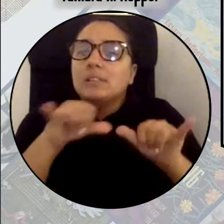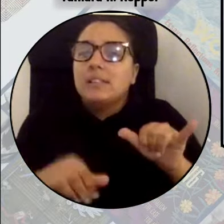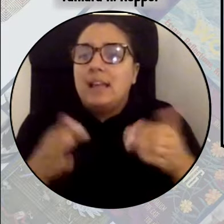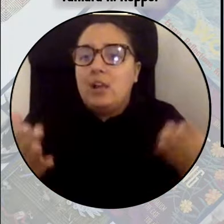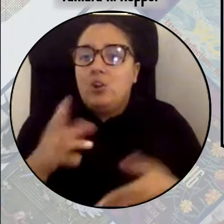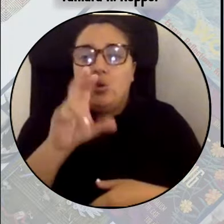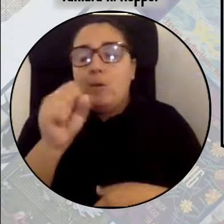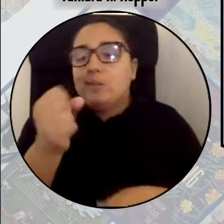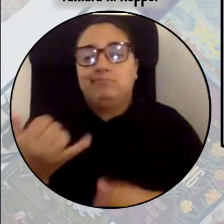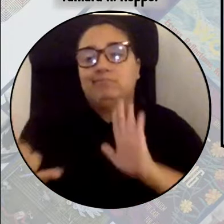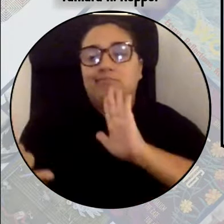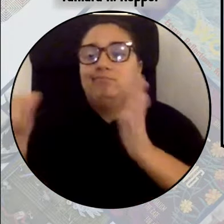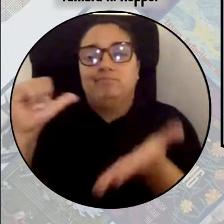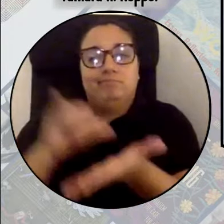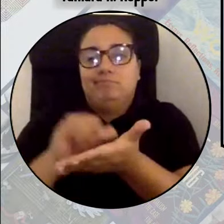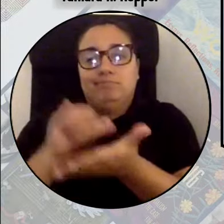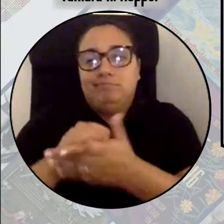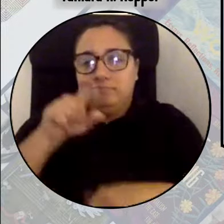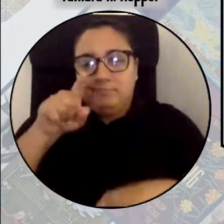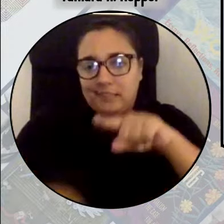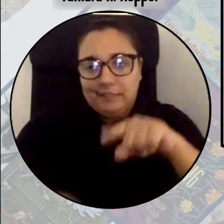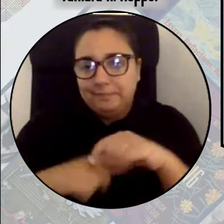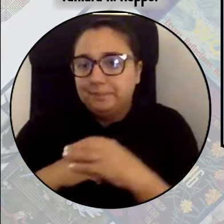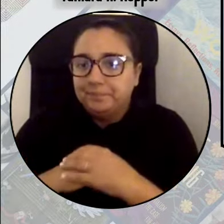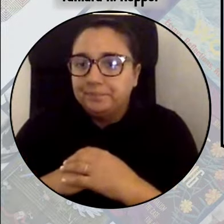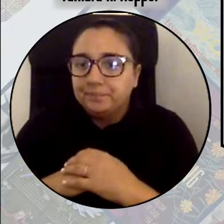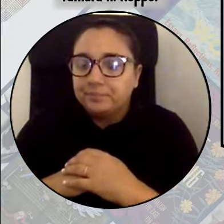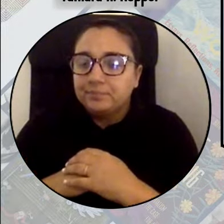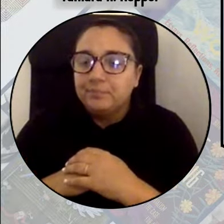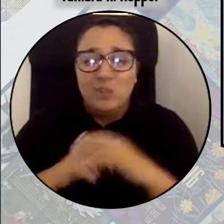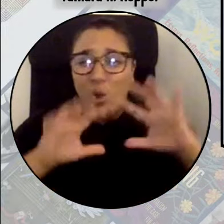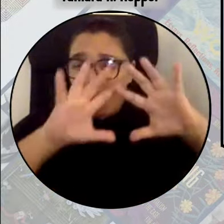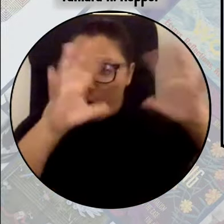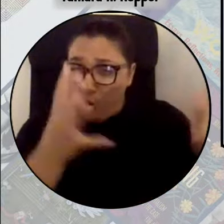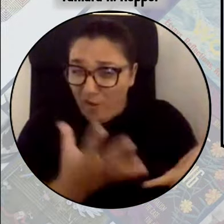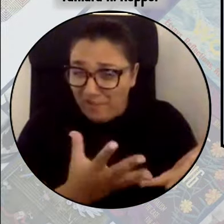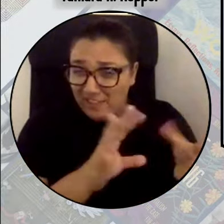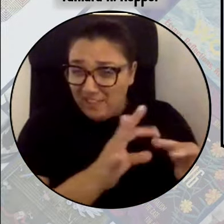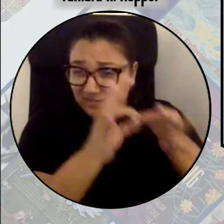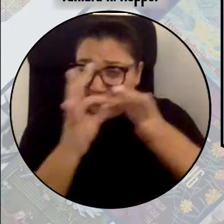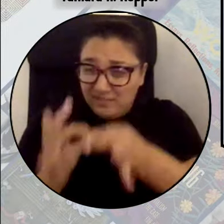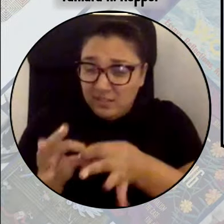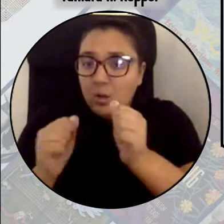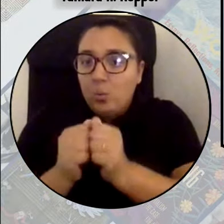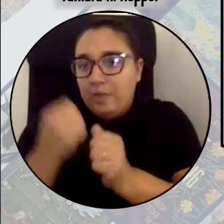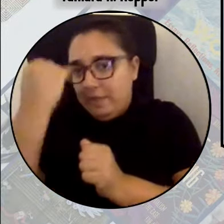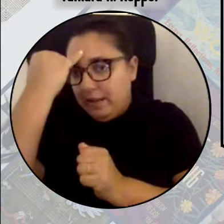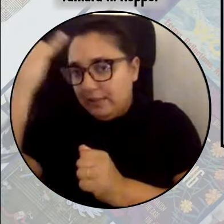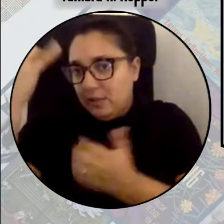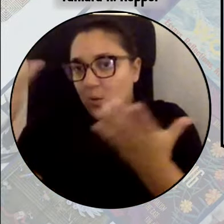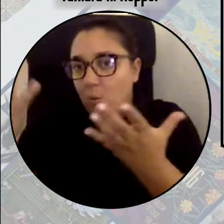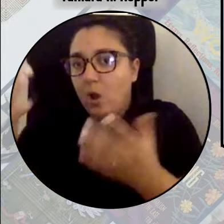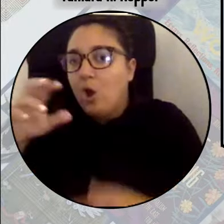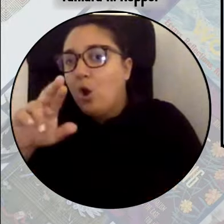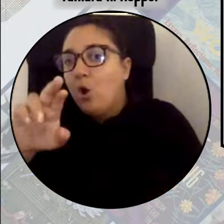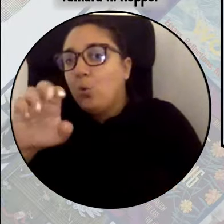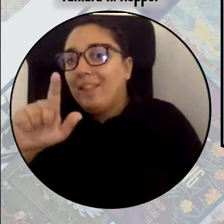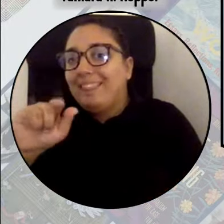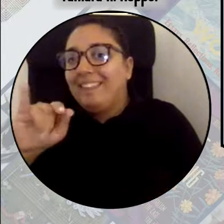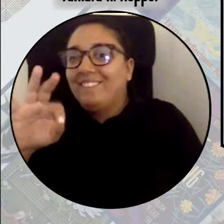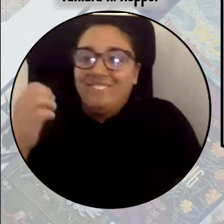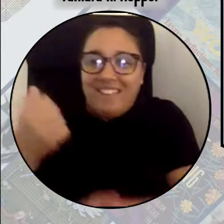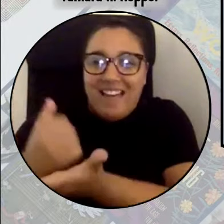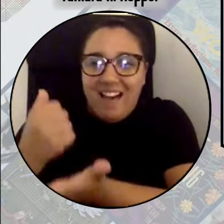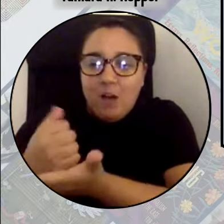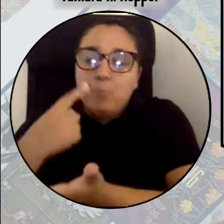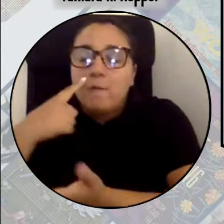So this is also connected to the theme, as I said, we're going to look at of less relief from deportation. So the 1990 Immigration Act, this is also